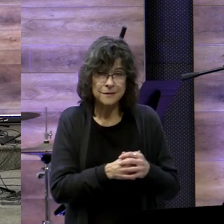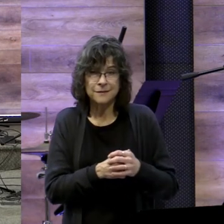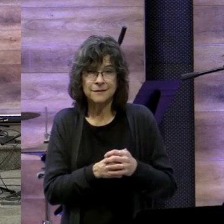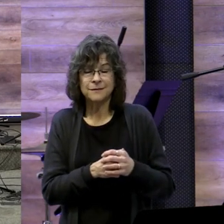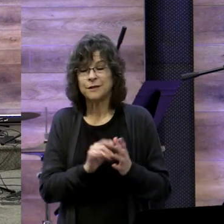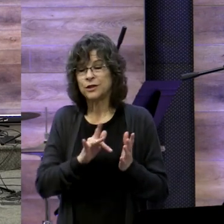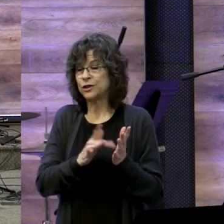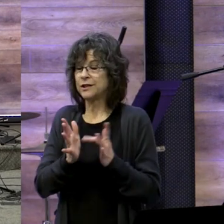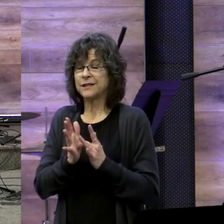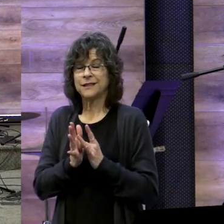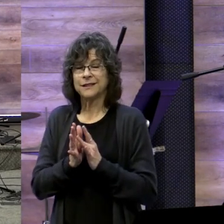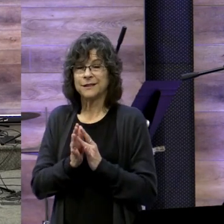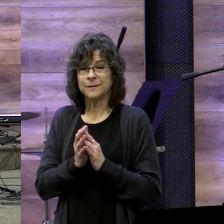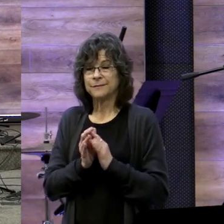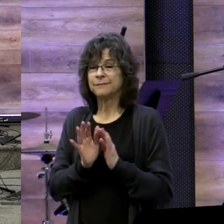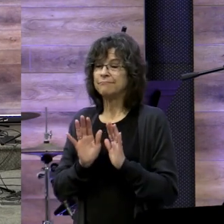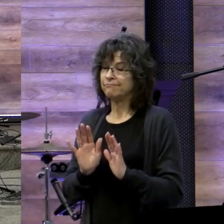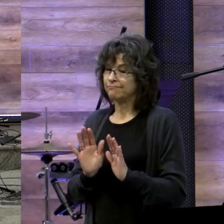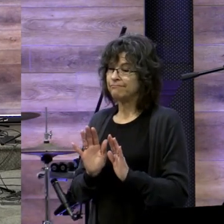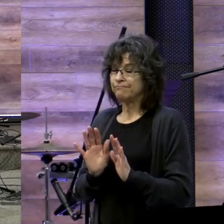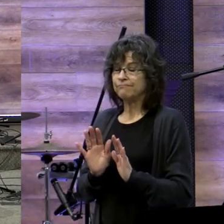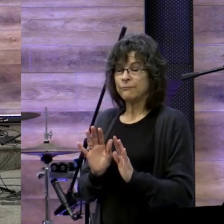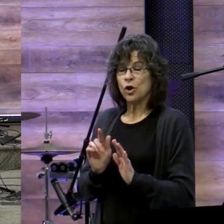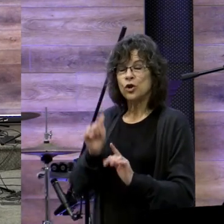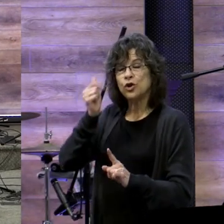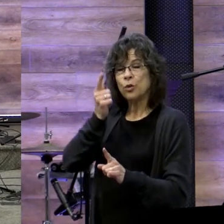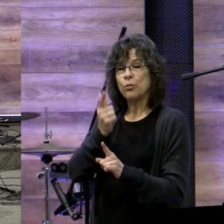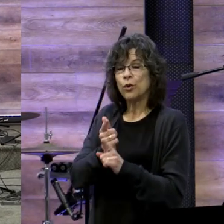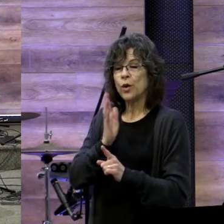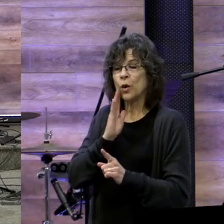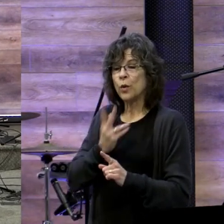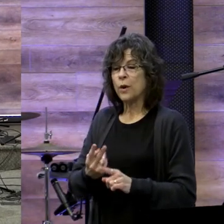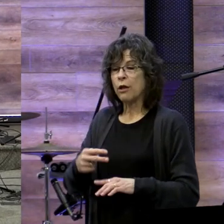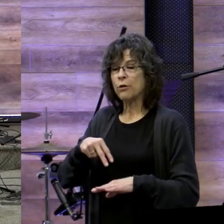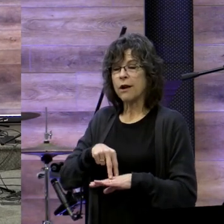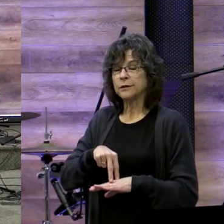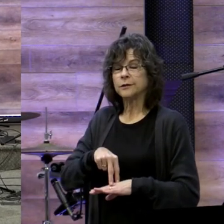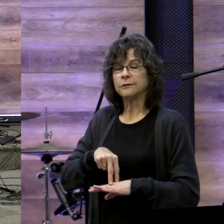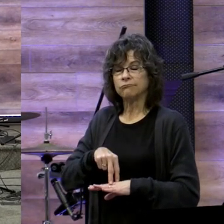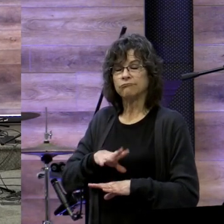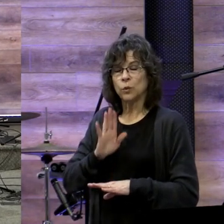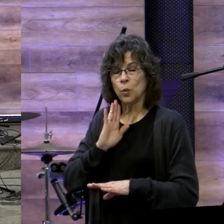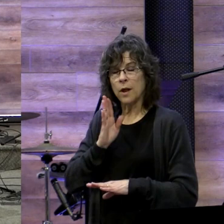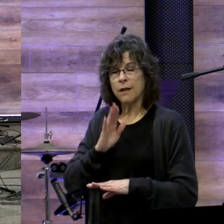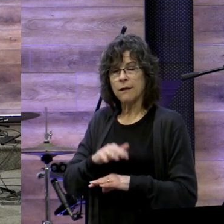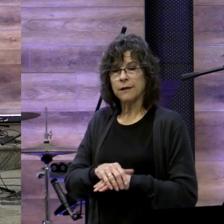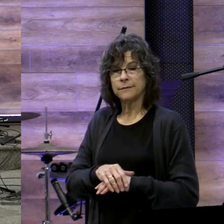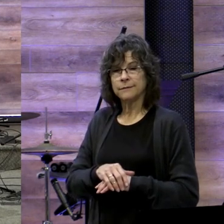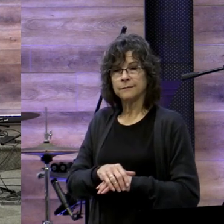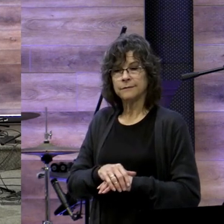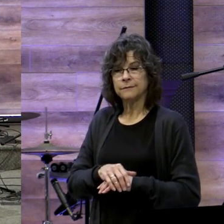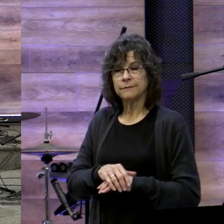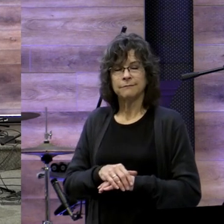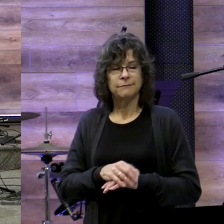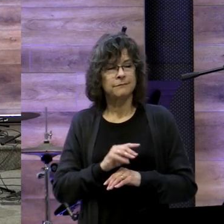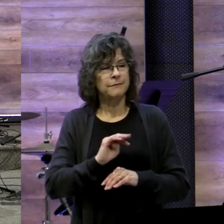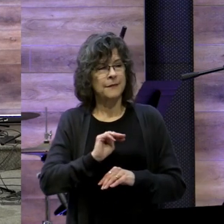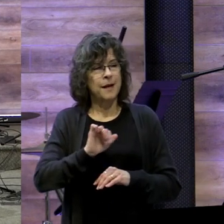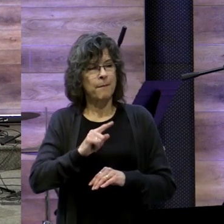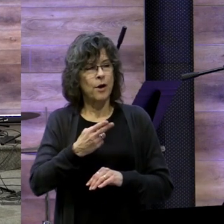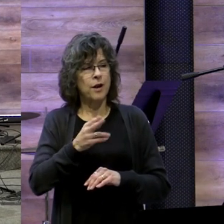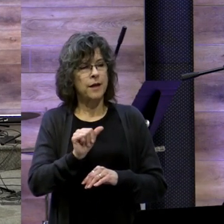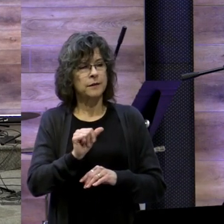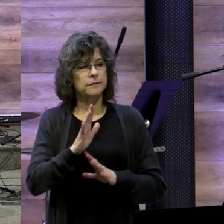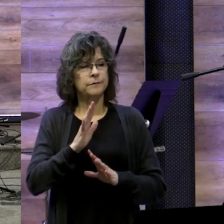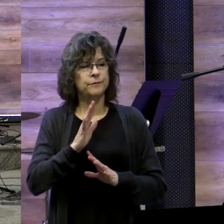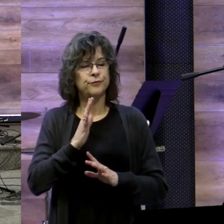Jesus said to her, your brother will rise again. And it's almost as if in hearing that, Martha's countenance